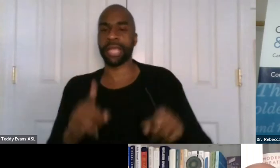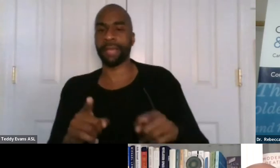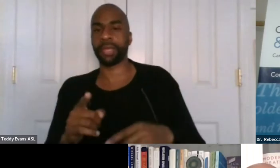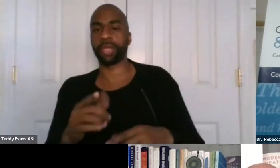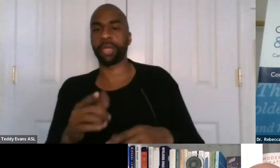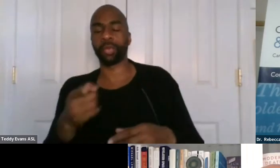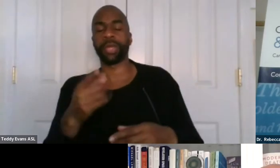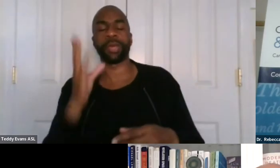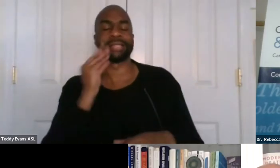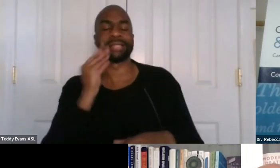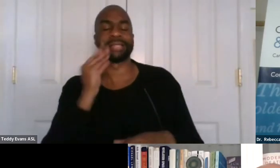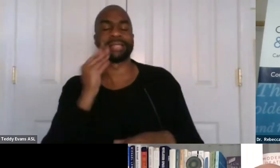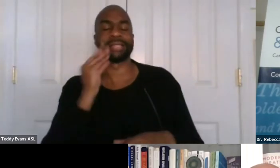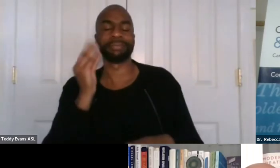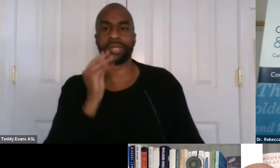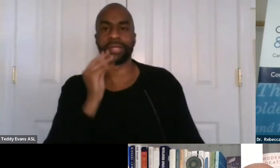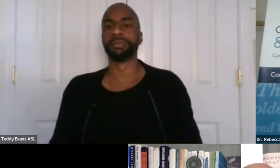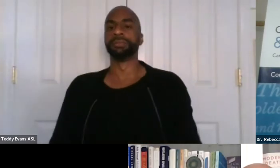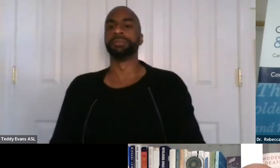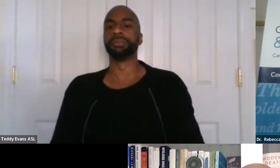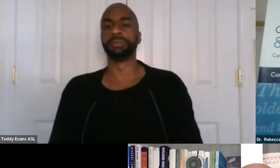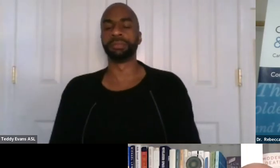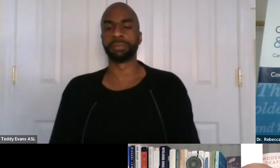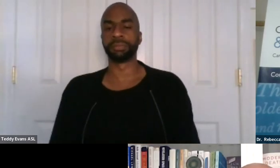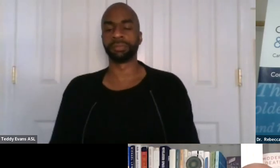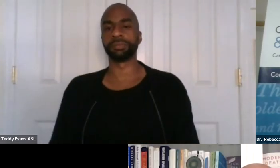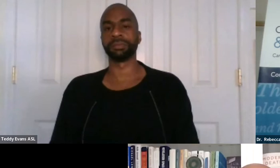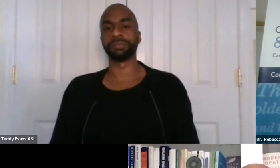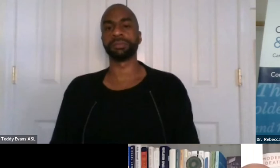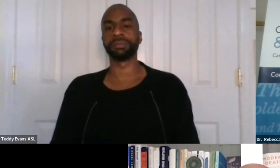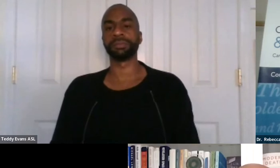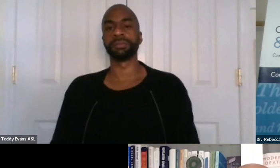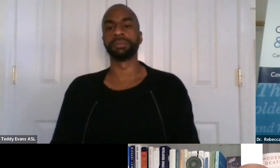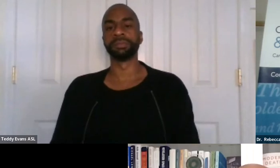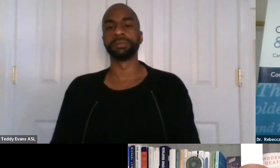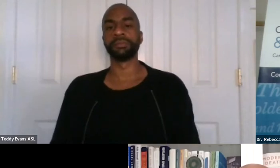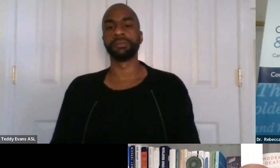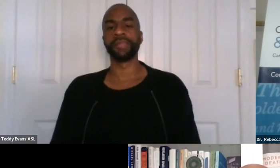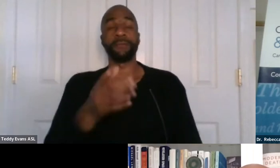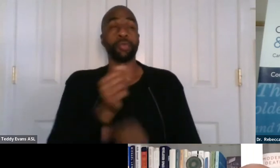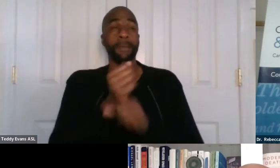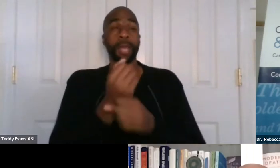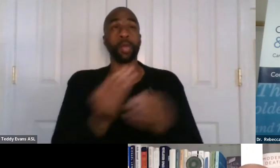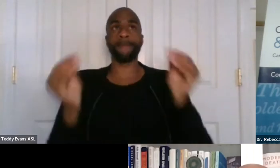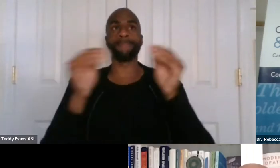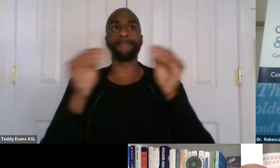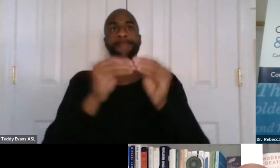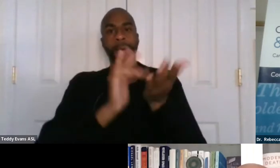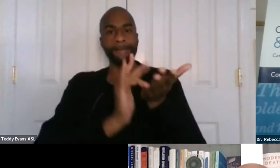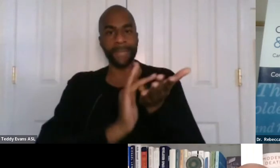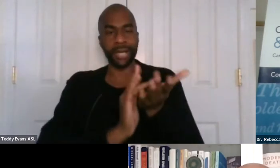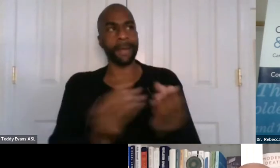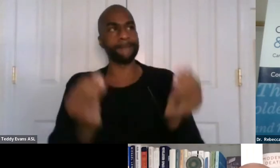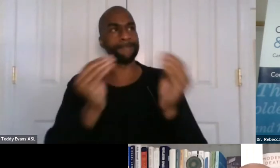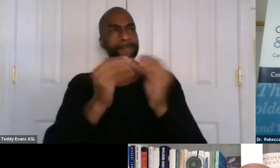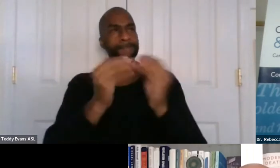life. Now, if on top of that, you make it something that is very alien, that is very medicalized, that is very mechanical, and you take away